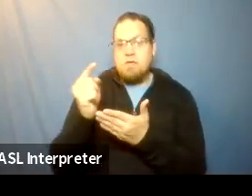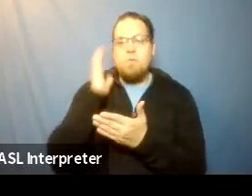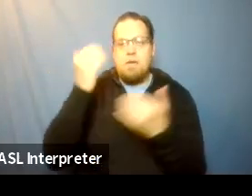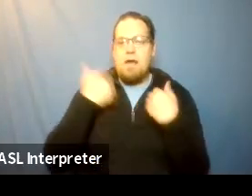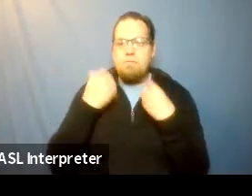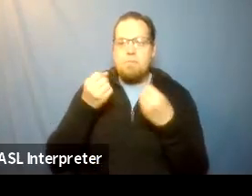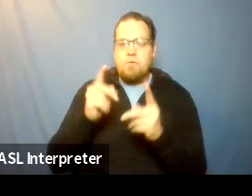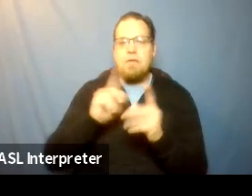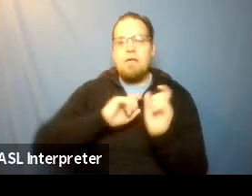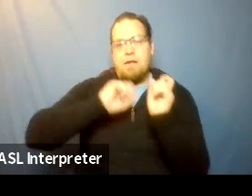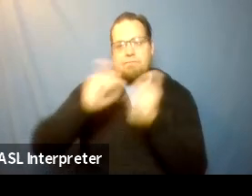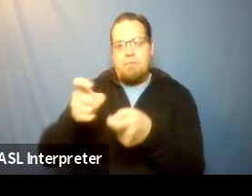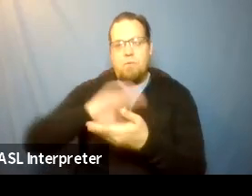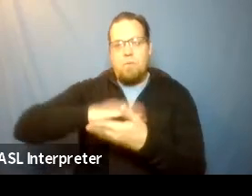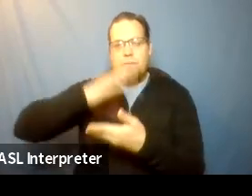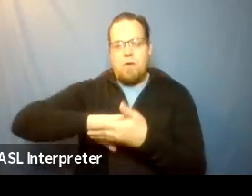get them access to a Chromebook.